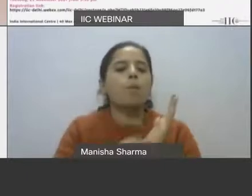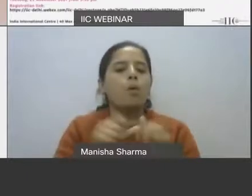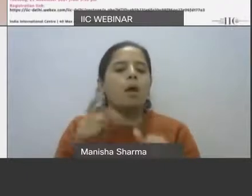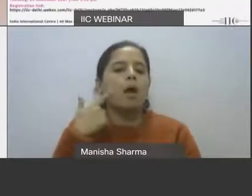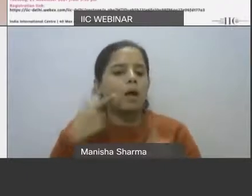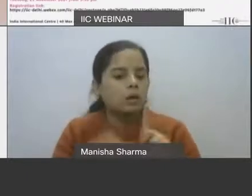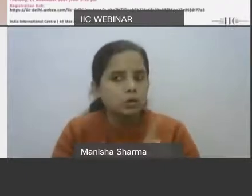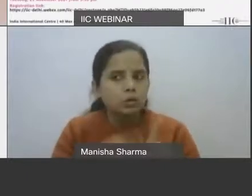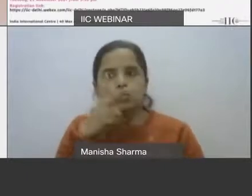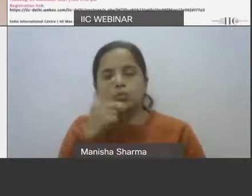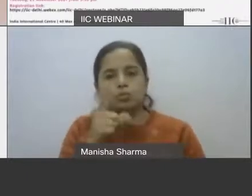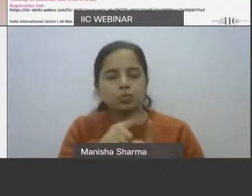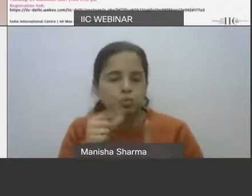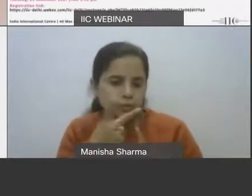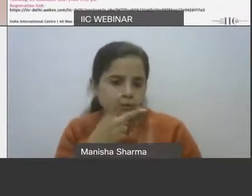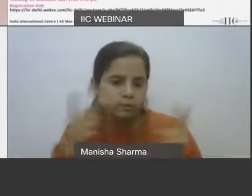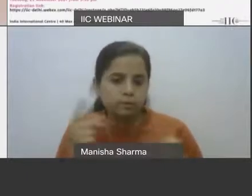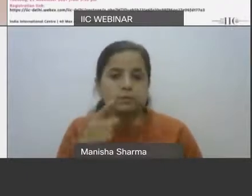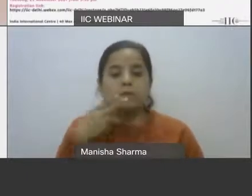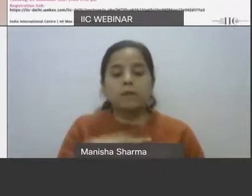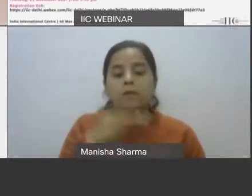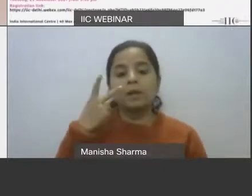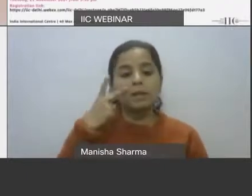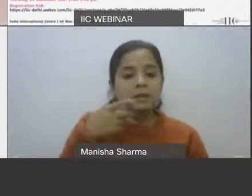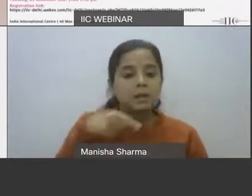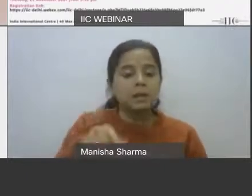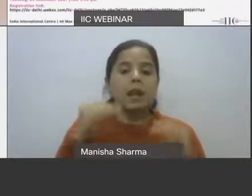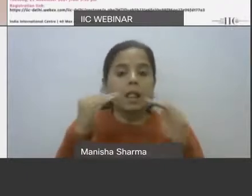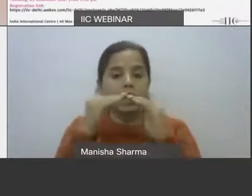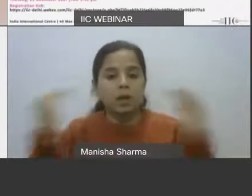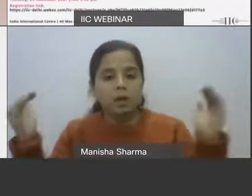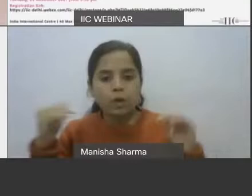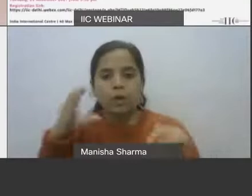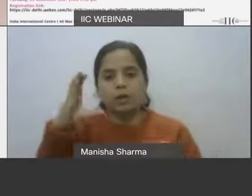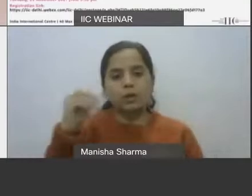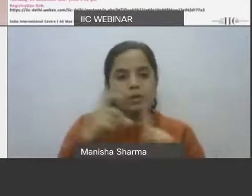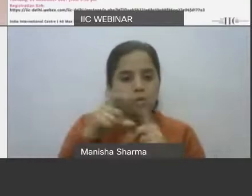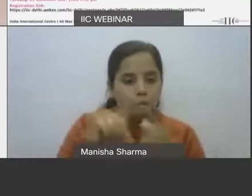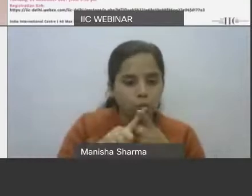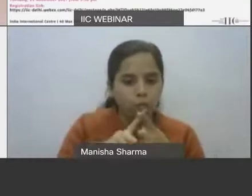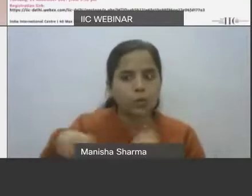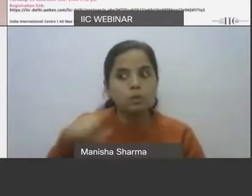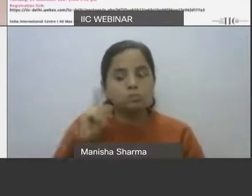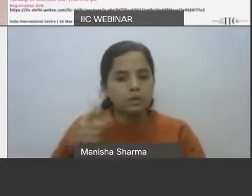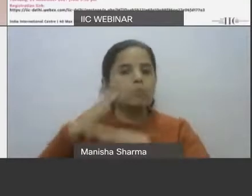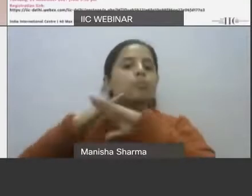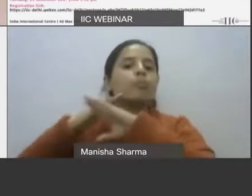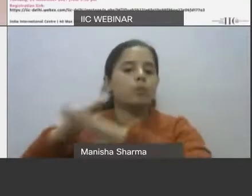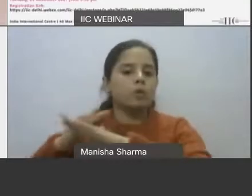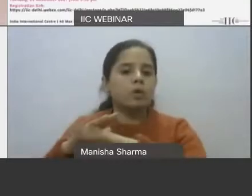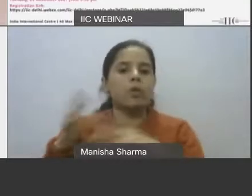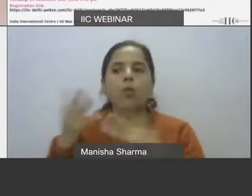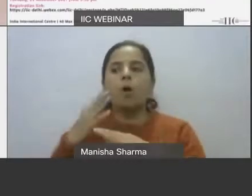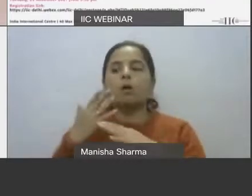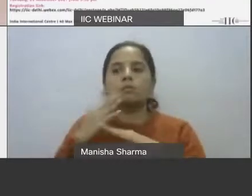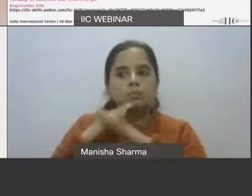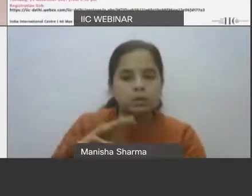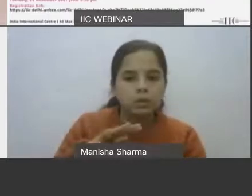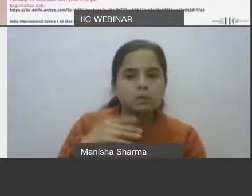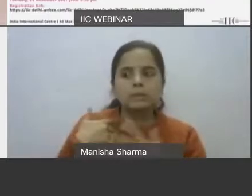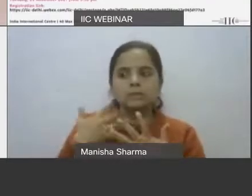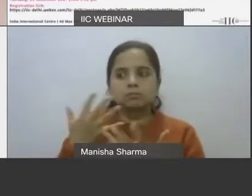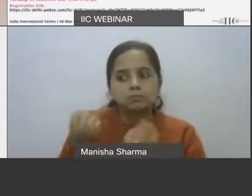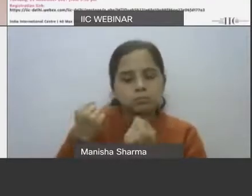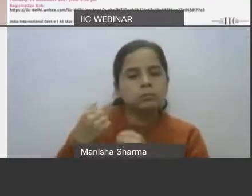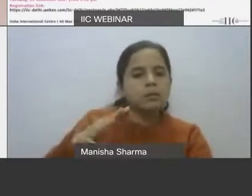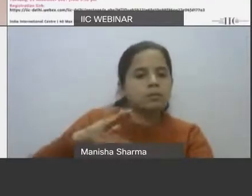at what the Equality Code seeks to protect, what it seeks to prohibit, we will understand